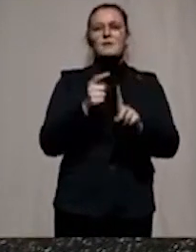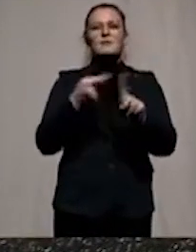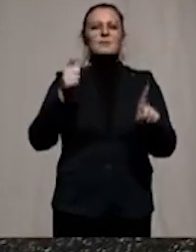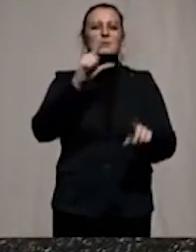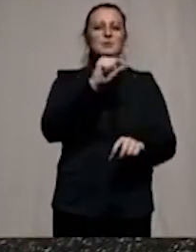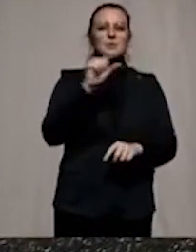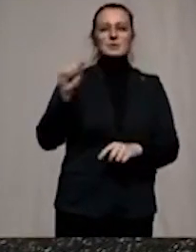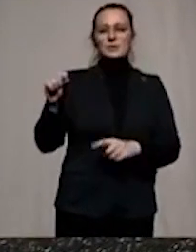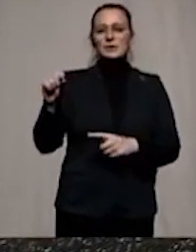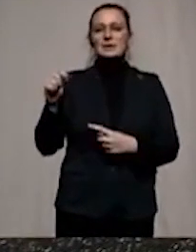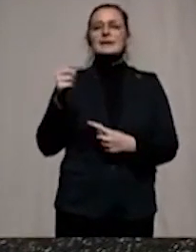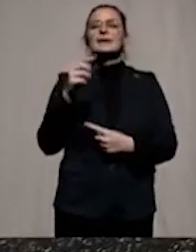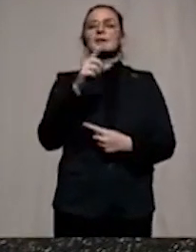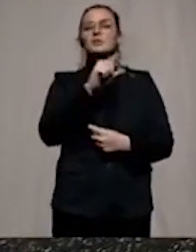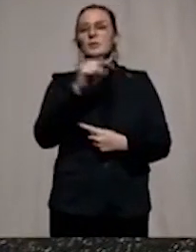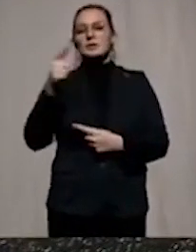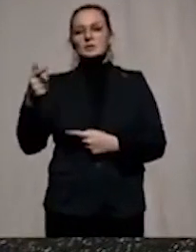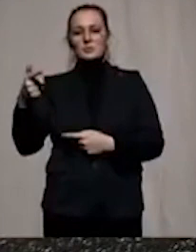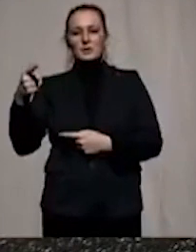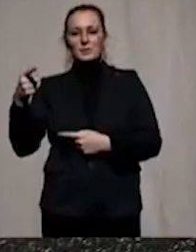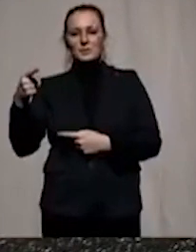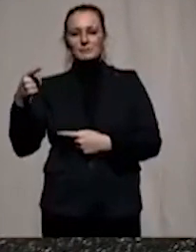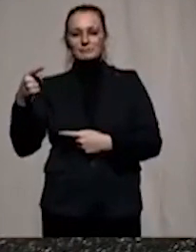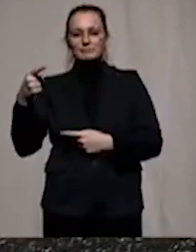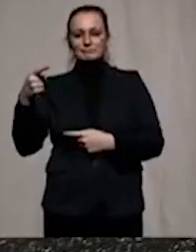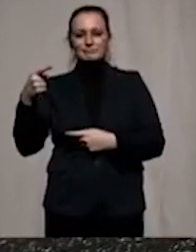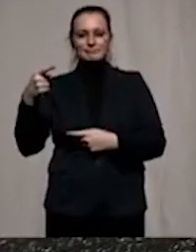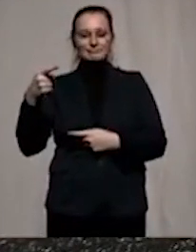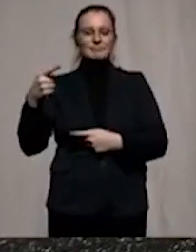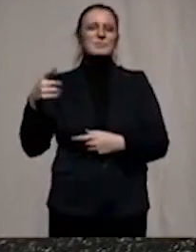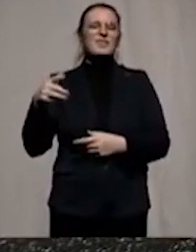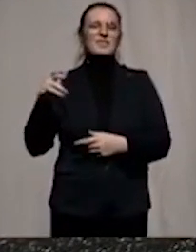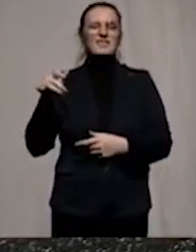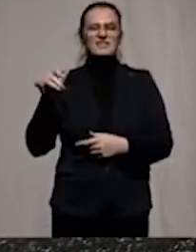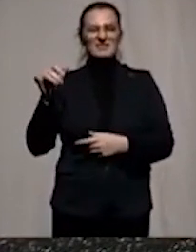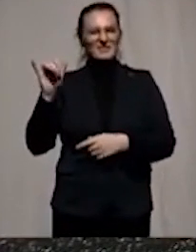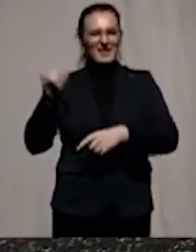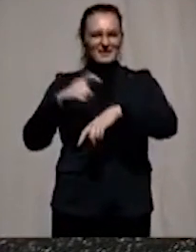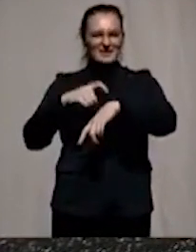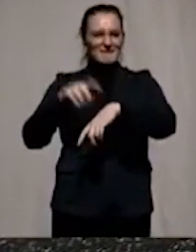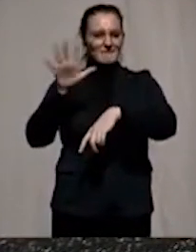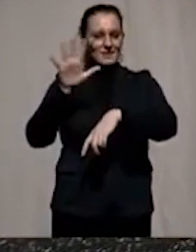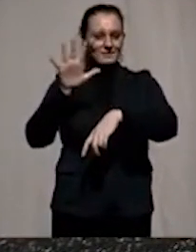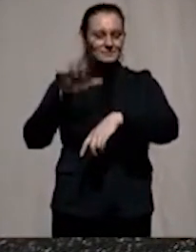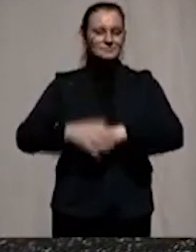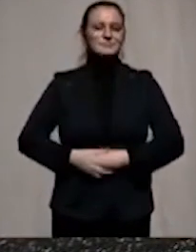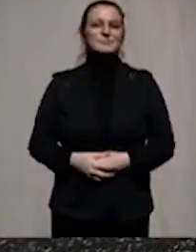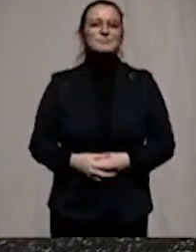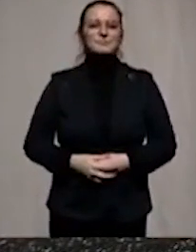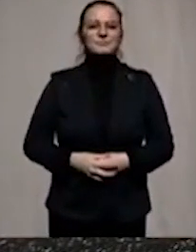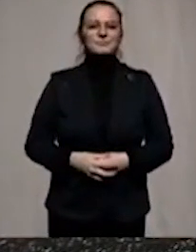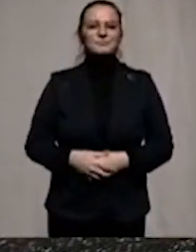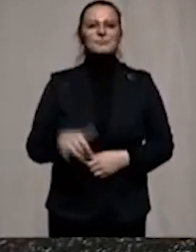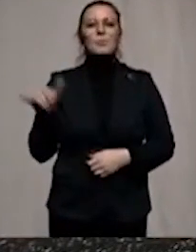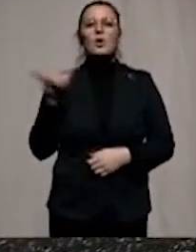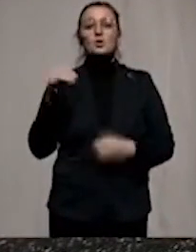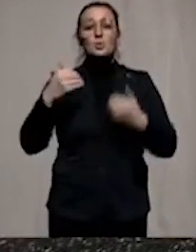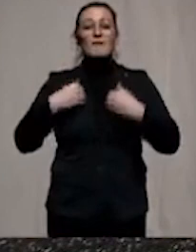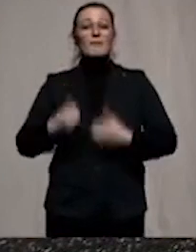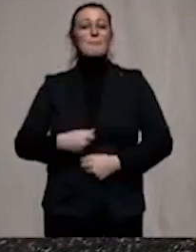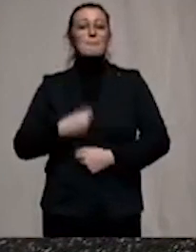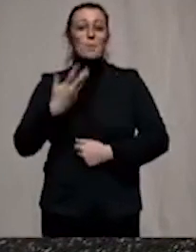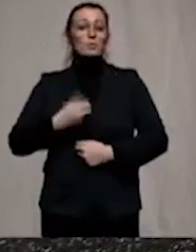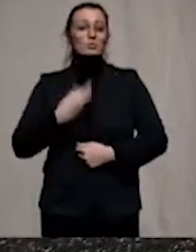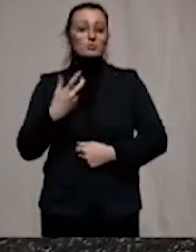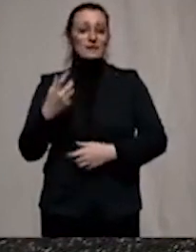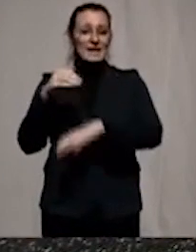2020 and 2021 submissions. That will be at 5 p.m. And we have amazing poetry night this evening with